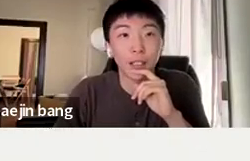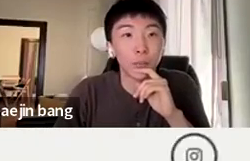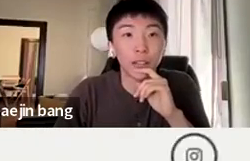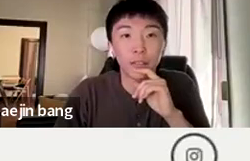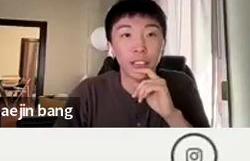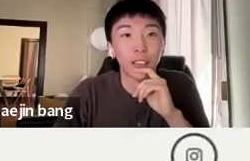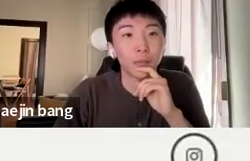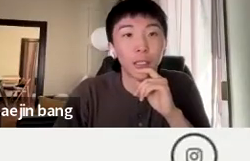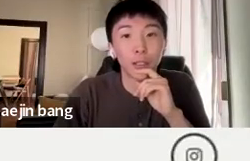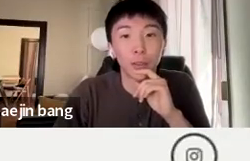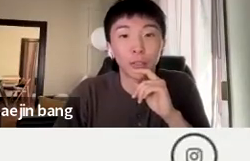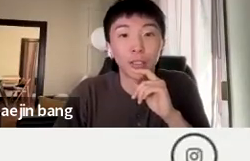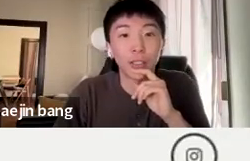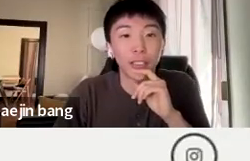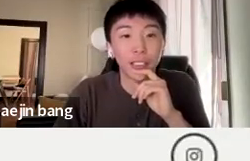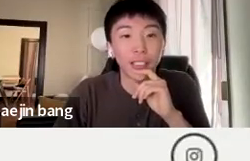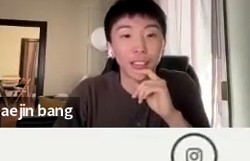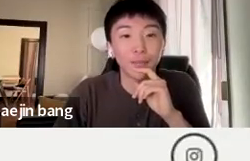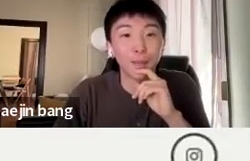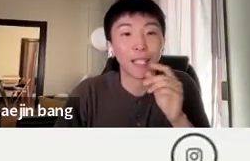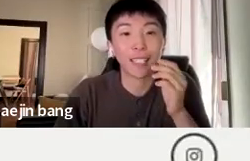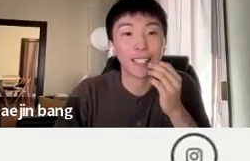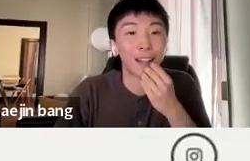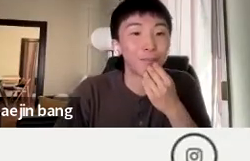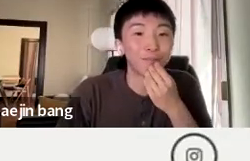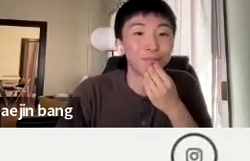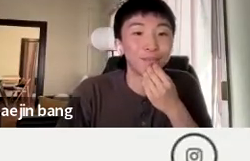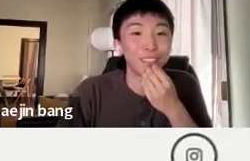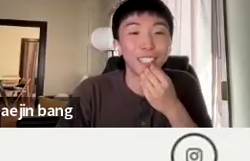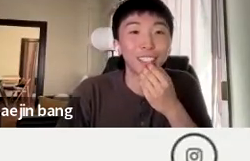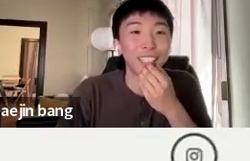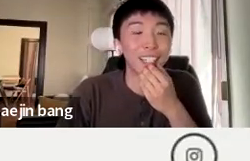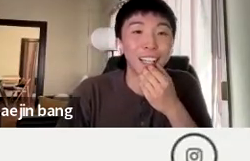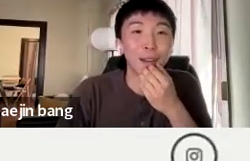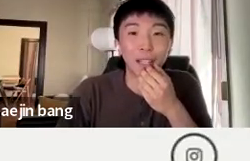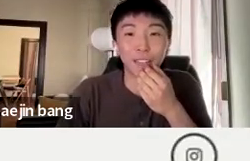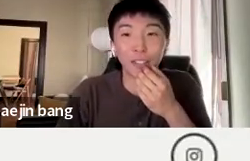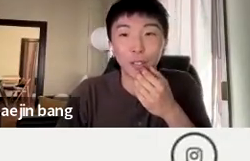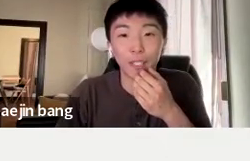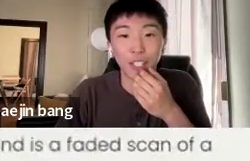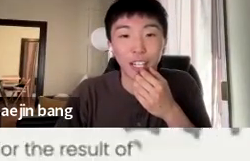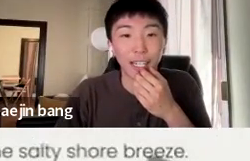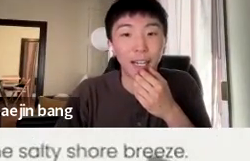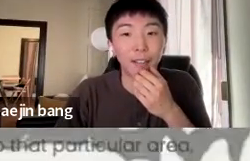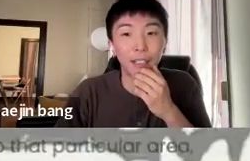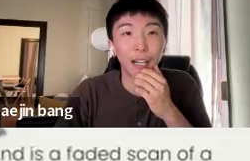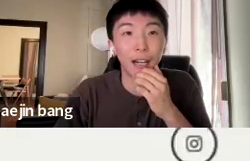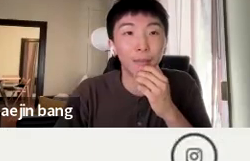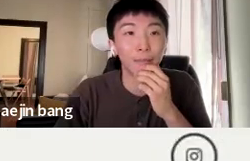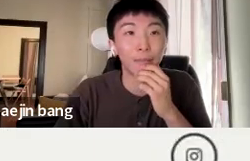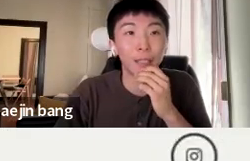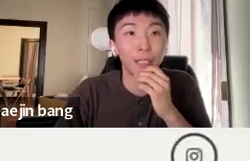But it's open for, your perusal. It's not nearly done yet, but if folks want to check it